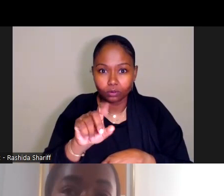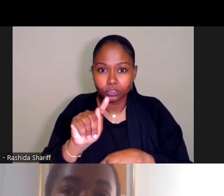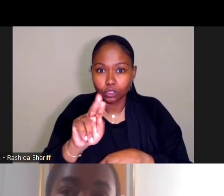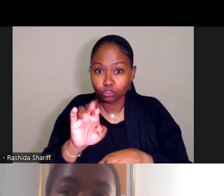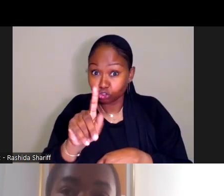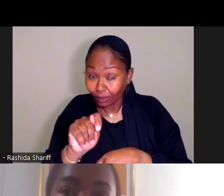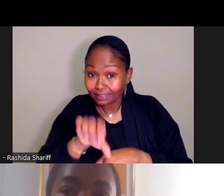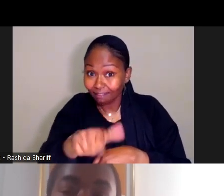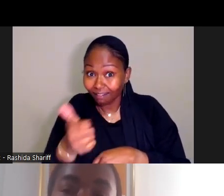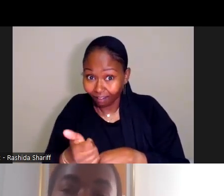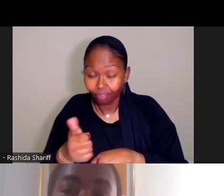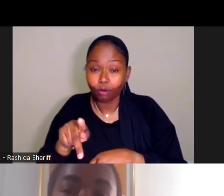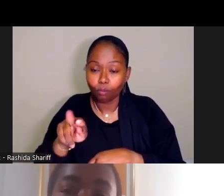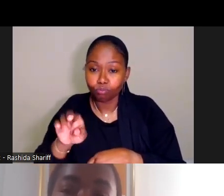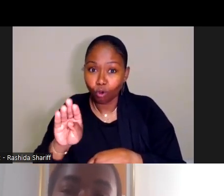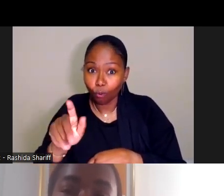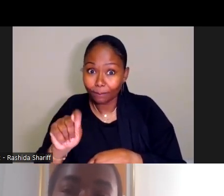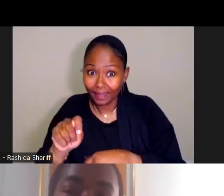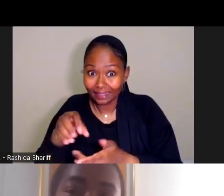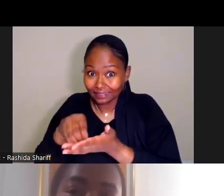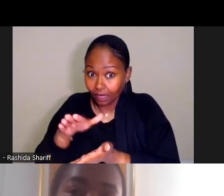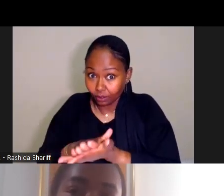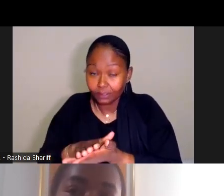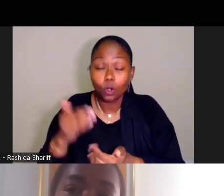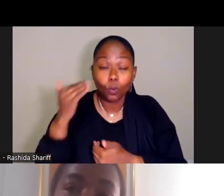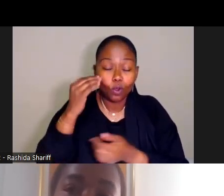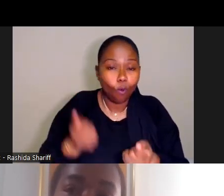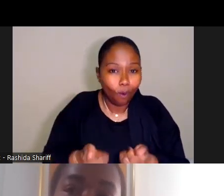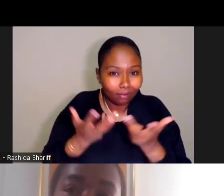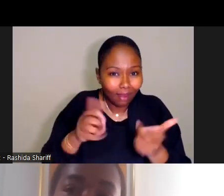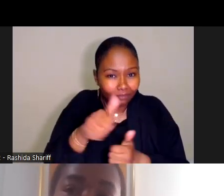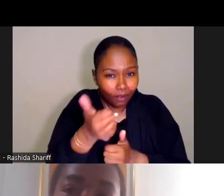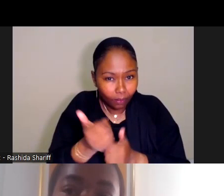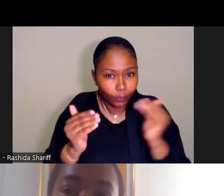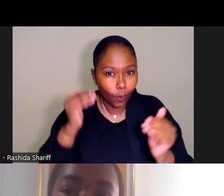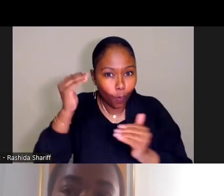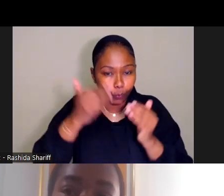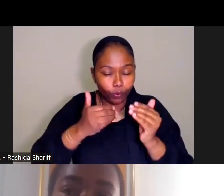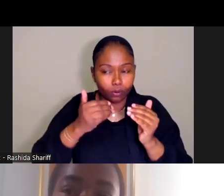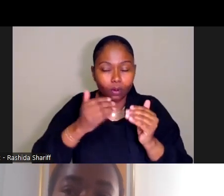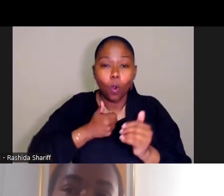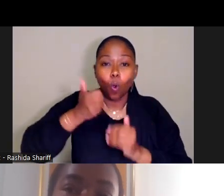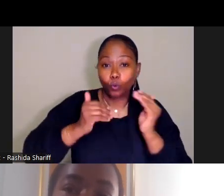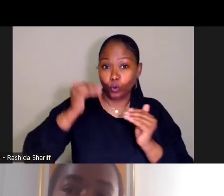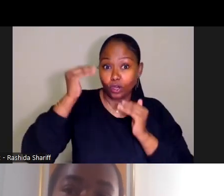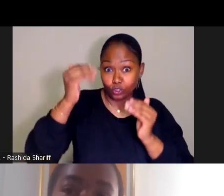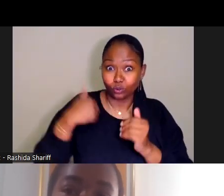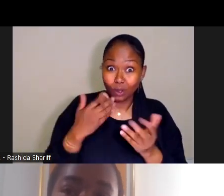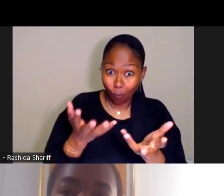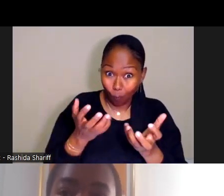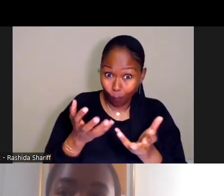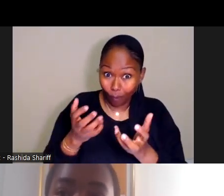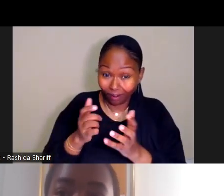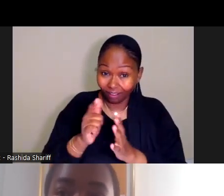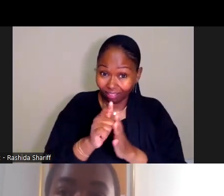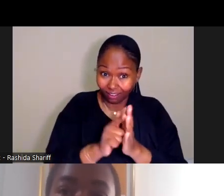of probate documents. We know that a lot of older adults are seeking these types of legal services, but there's a limited amount of lawyers